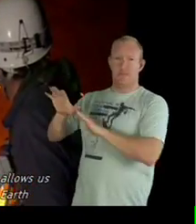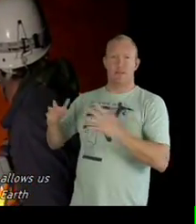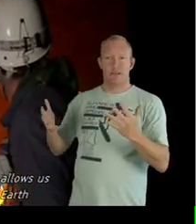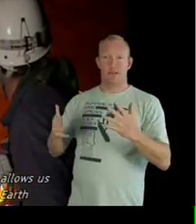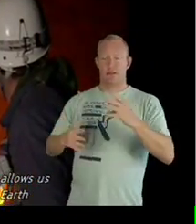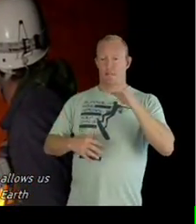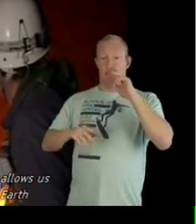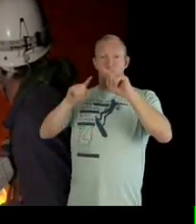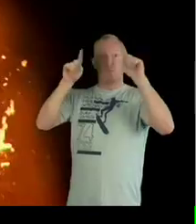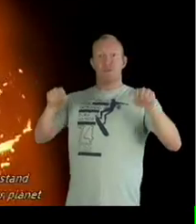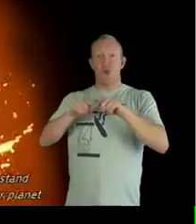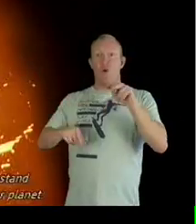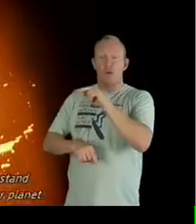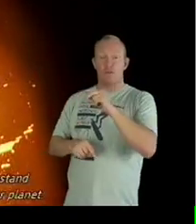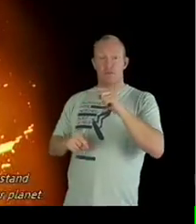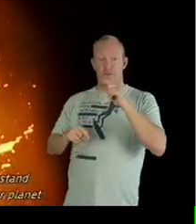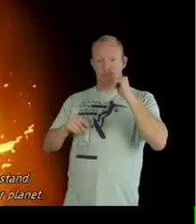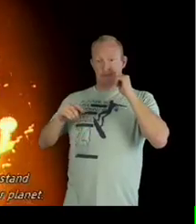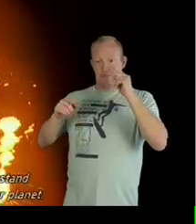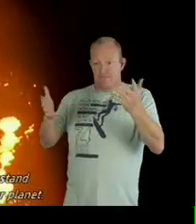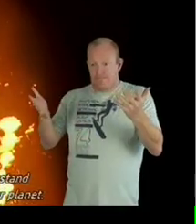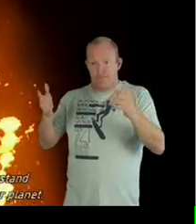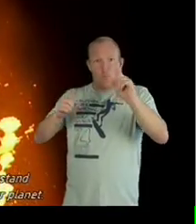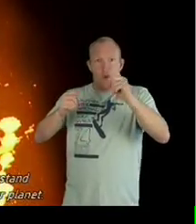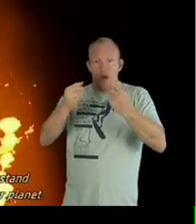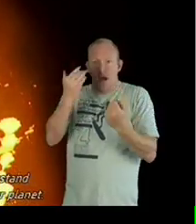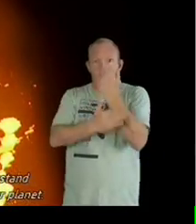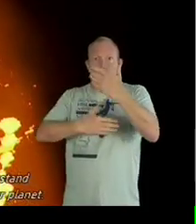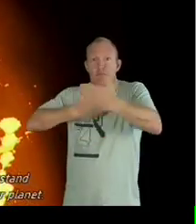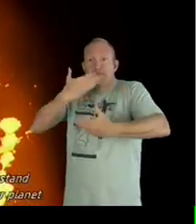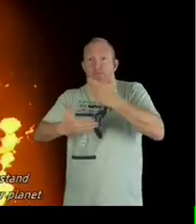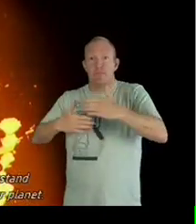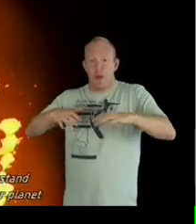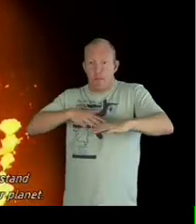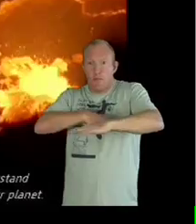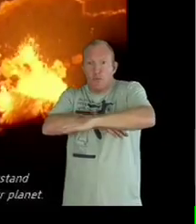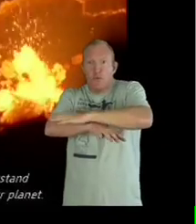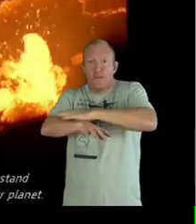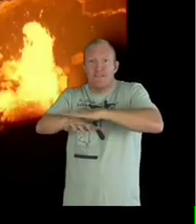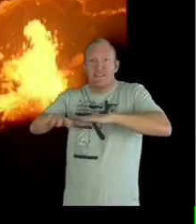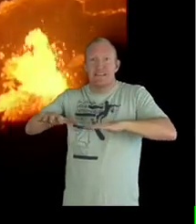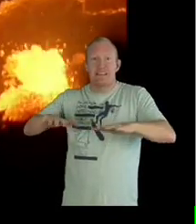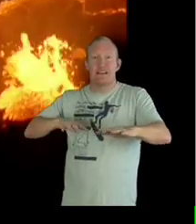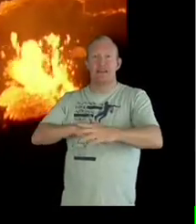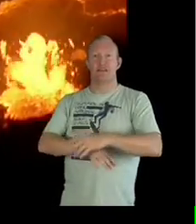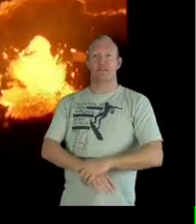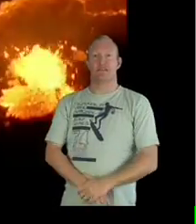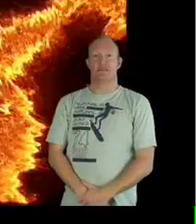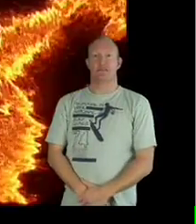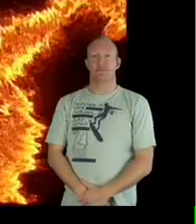into the Earth. And it helps us understand the forces that shape our planet.